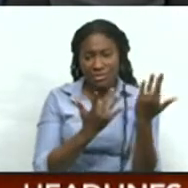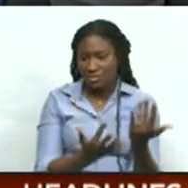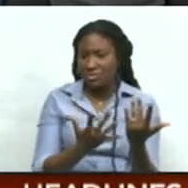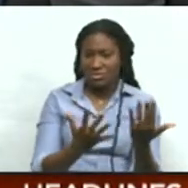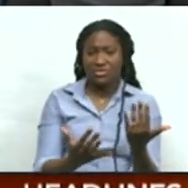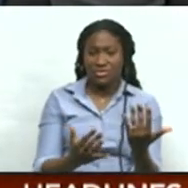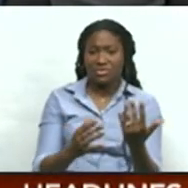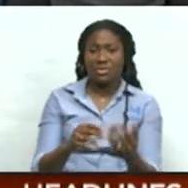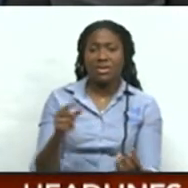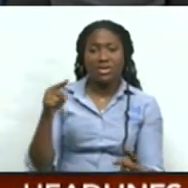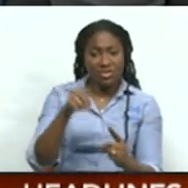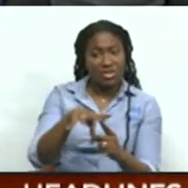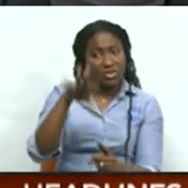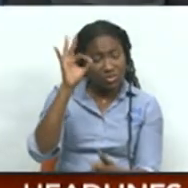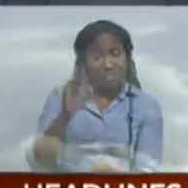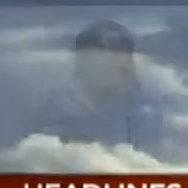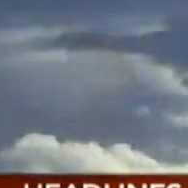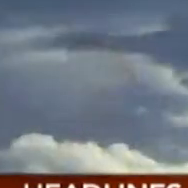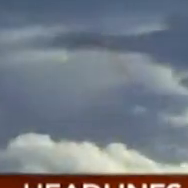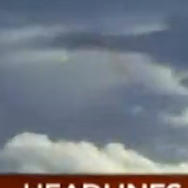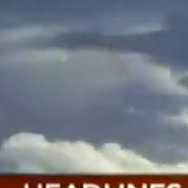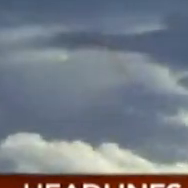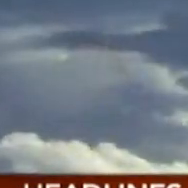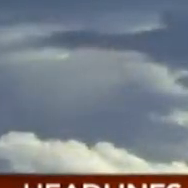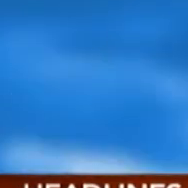of this information.